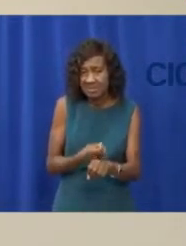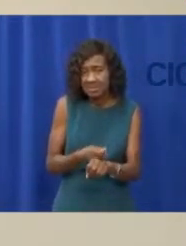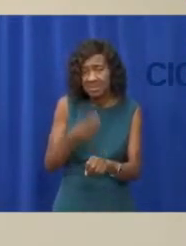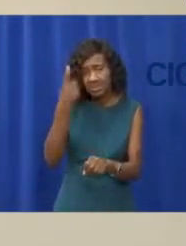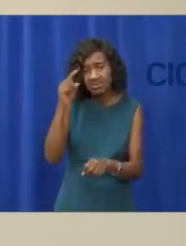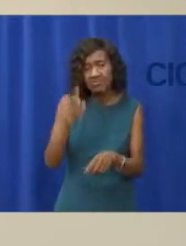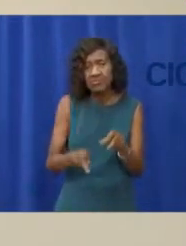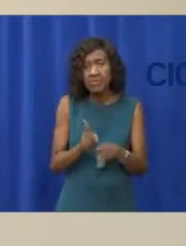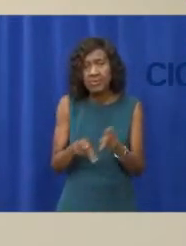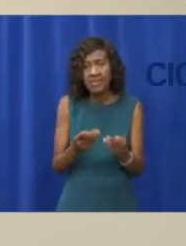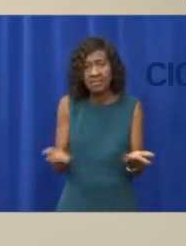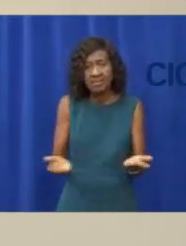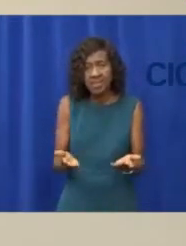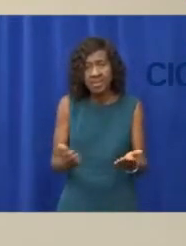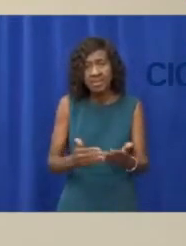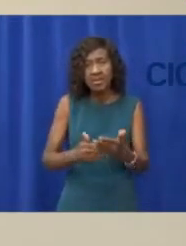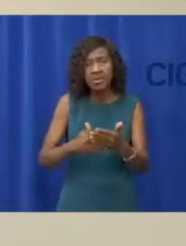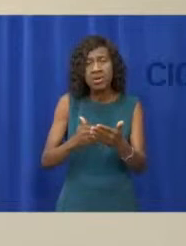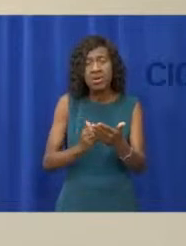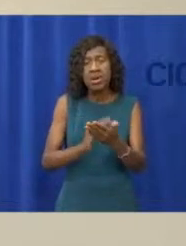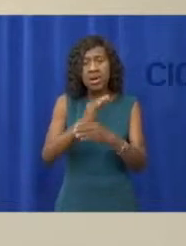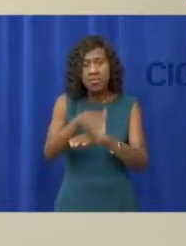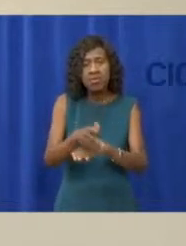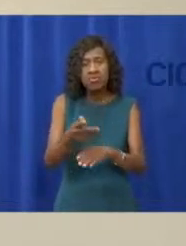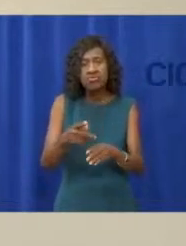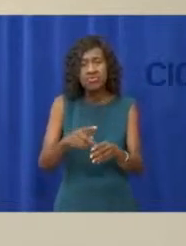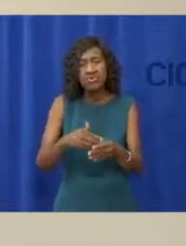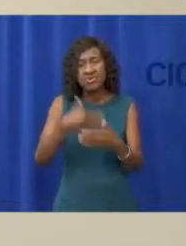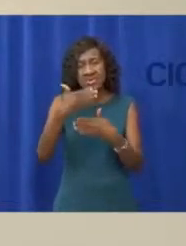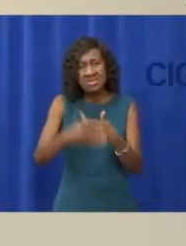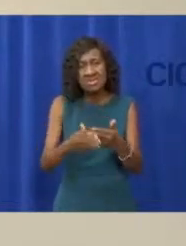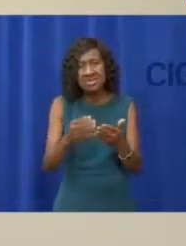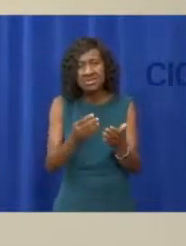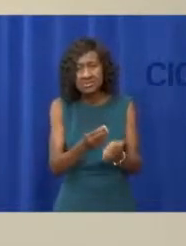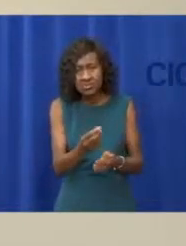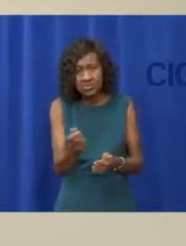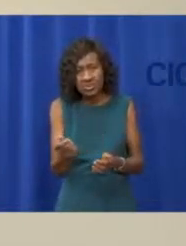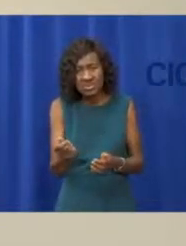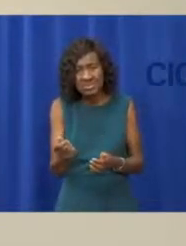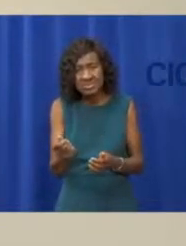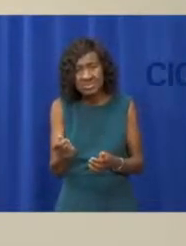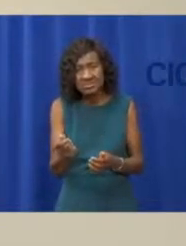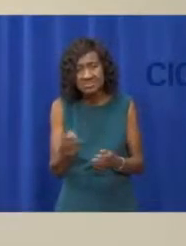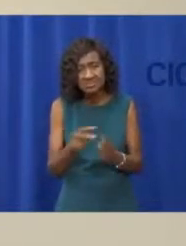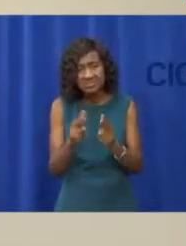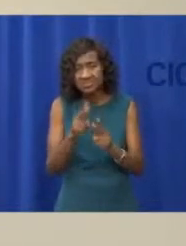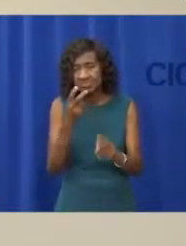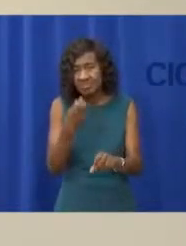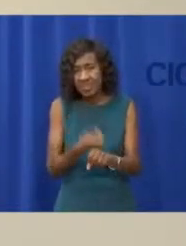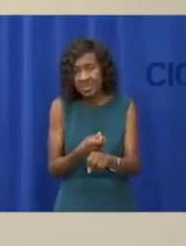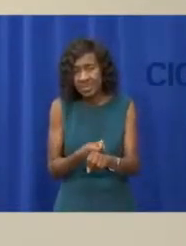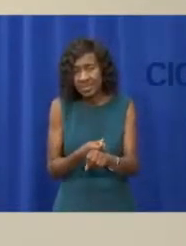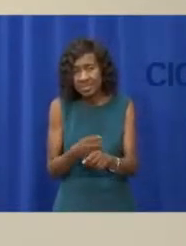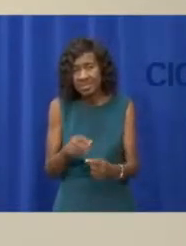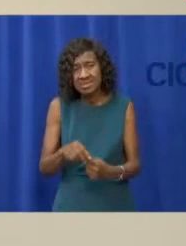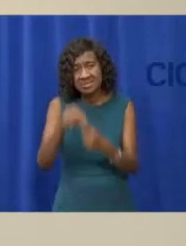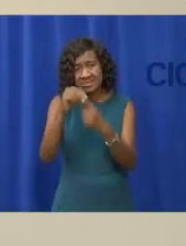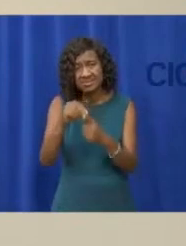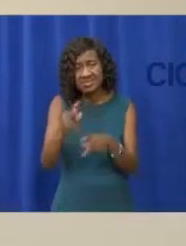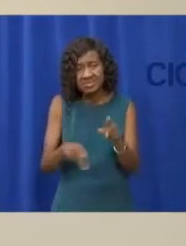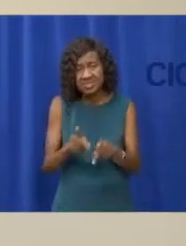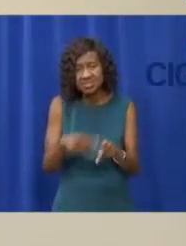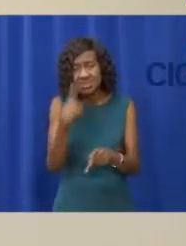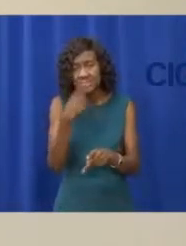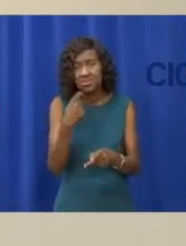the next week, couple of weeks, and going forward even tougher, particularly people who work in the tourism industry.